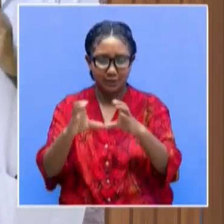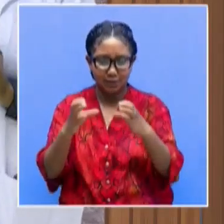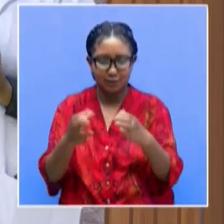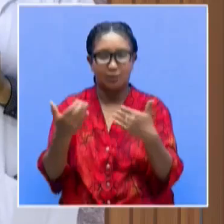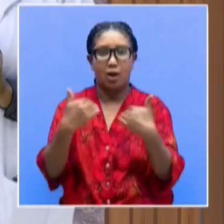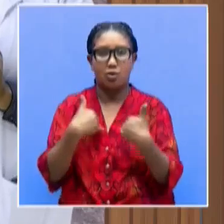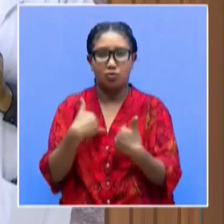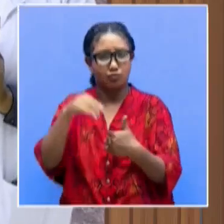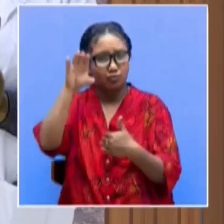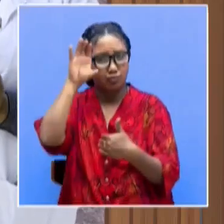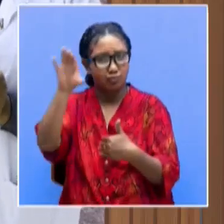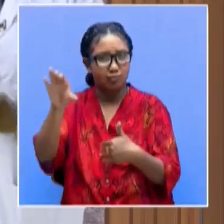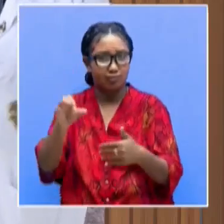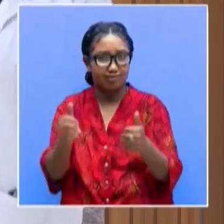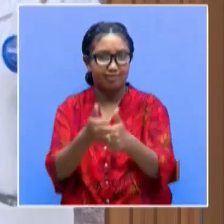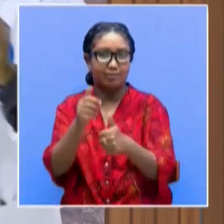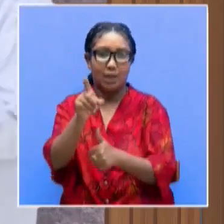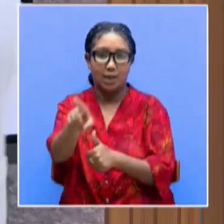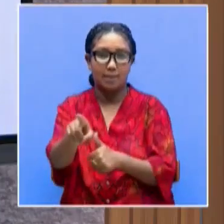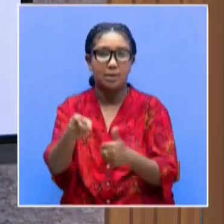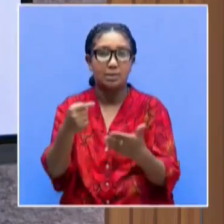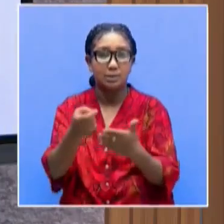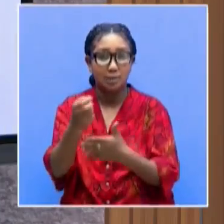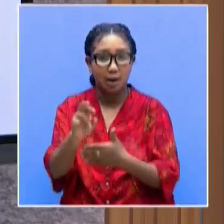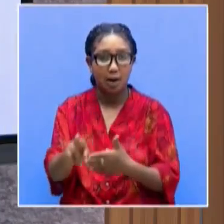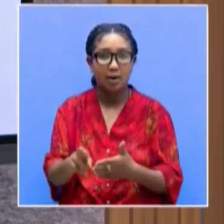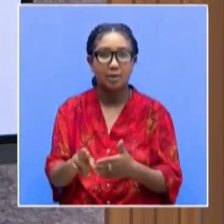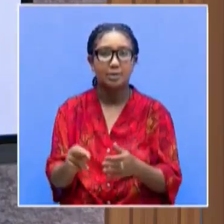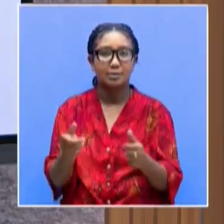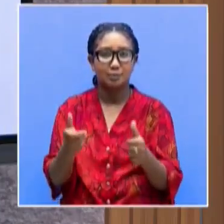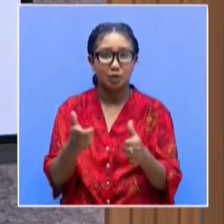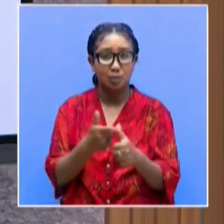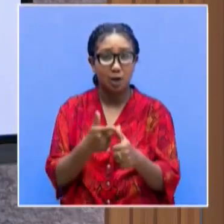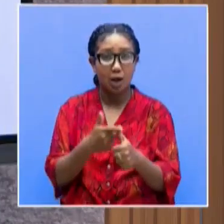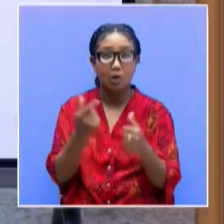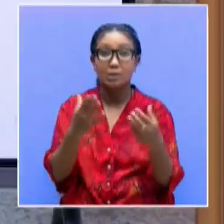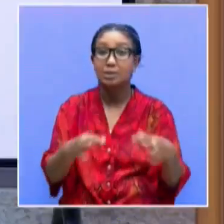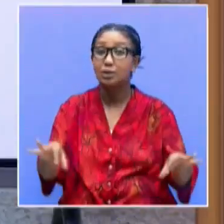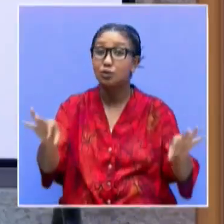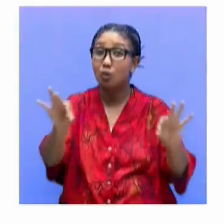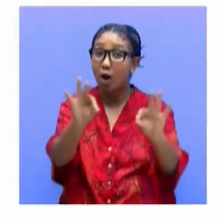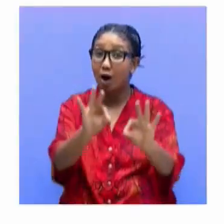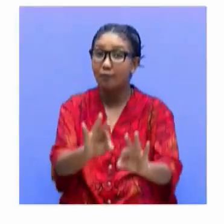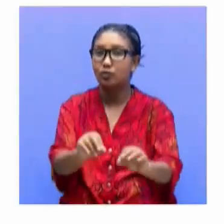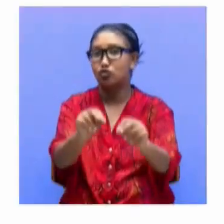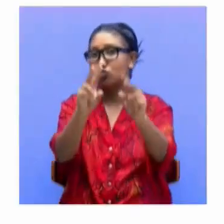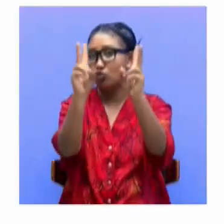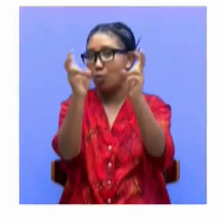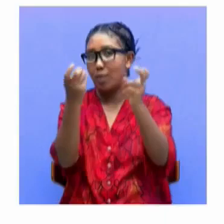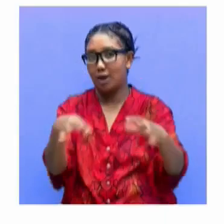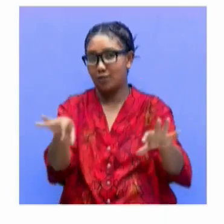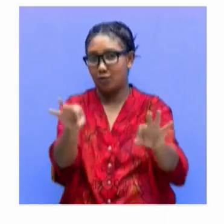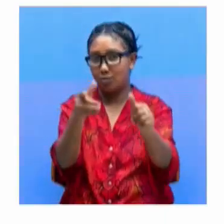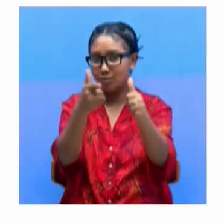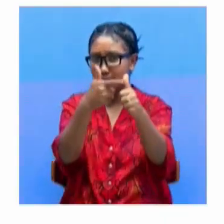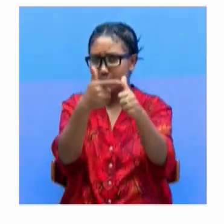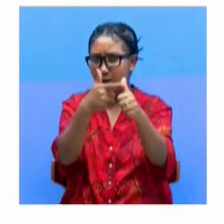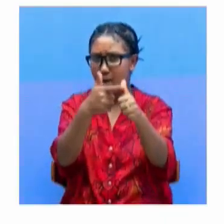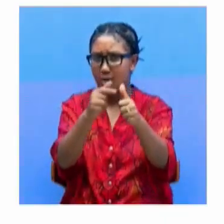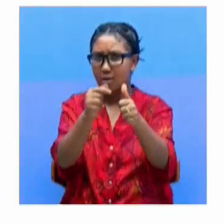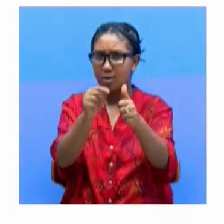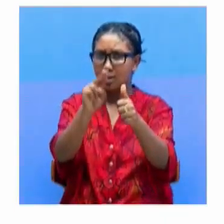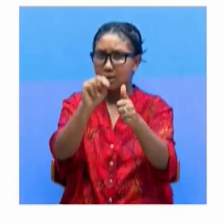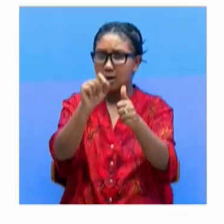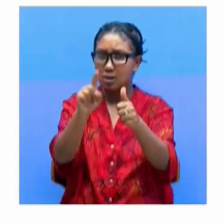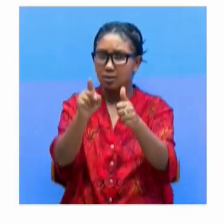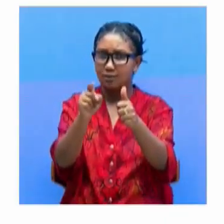shouldn't miss, okay? These are, the first one, it needs to have a topic. First,